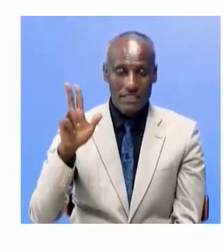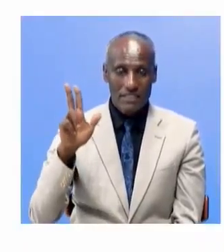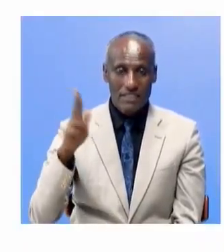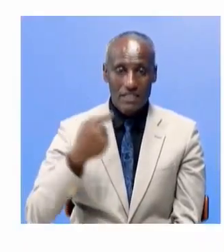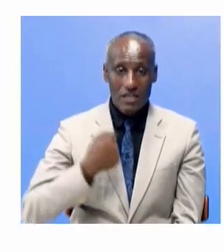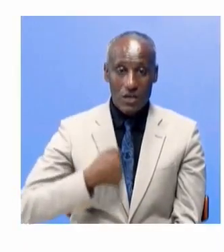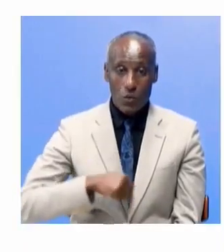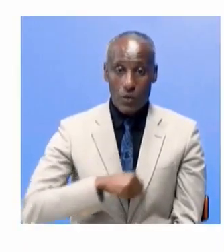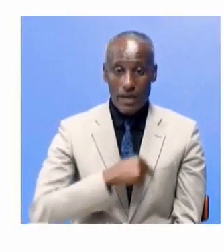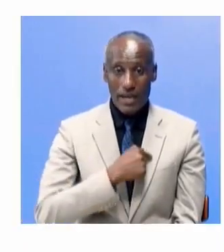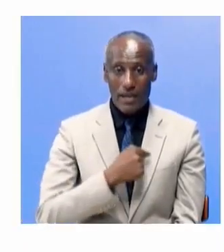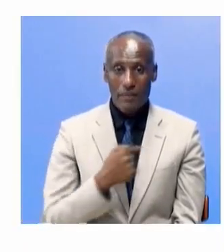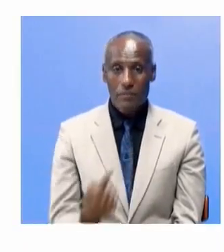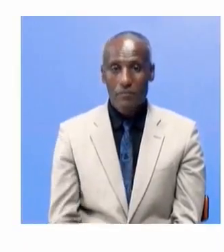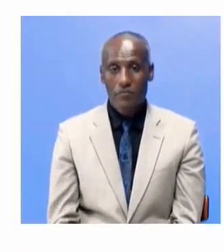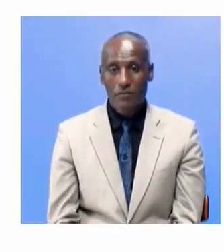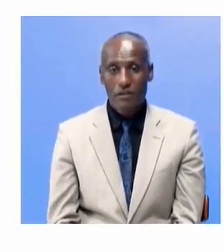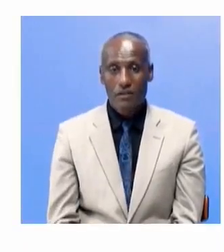we